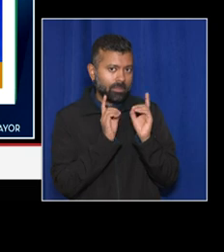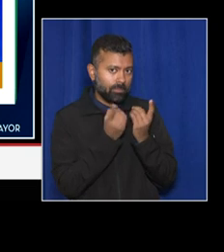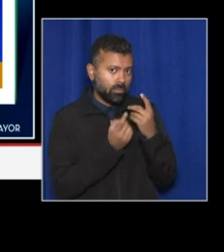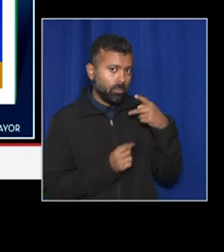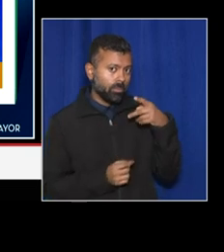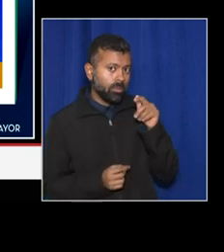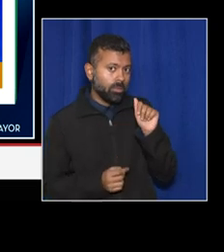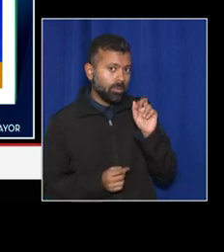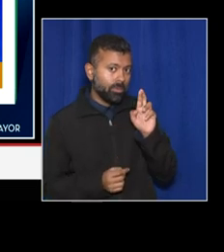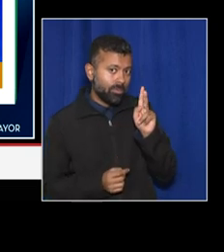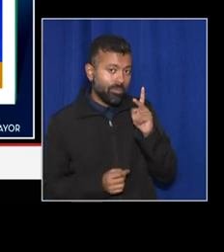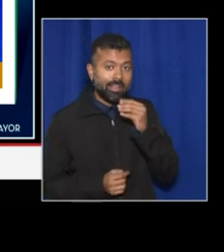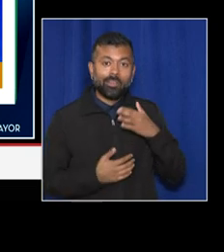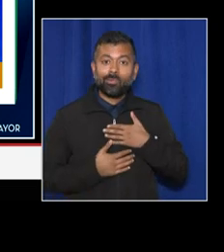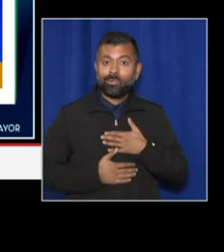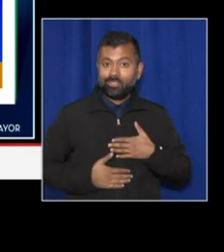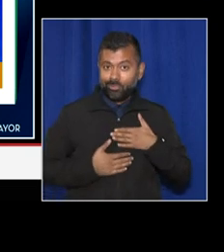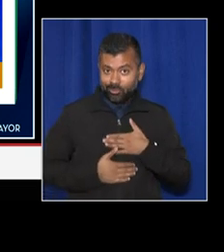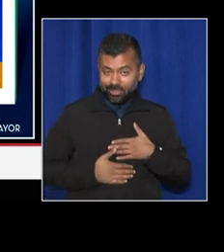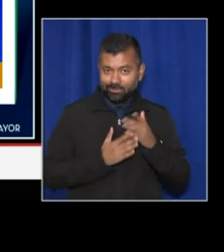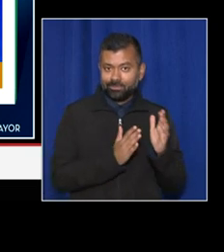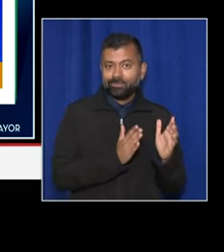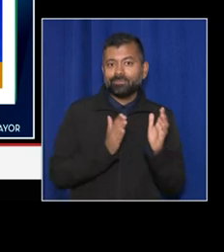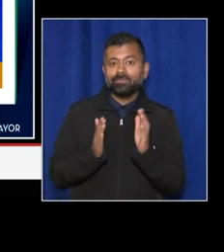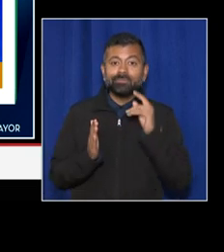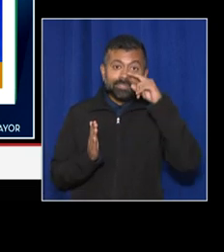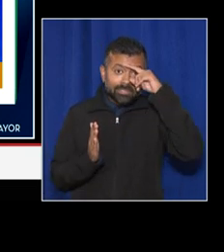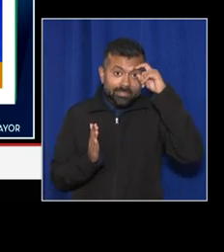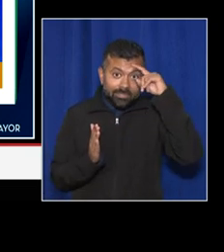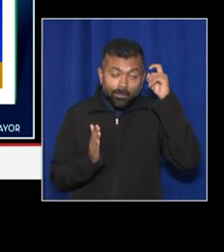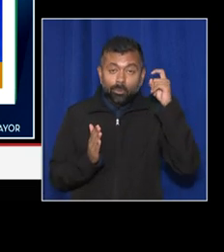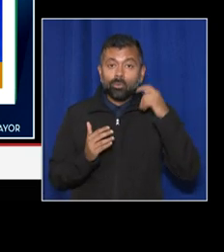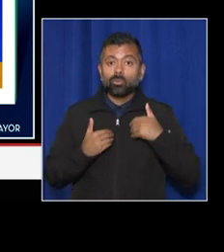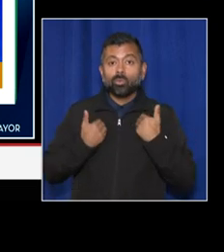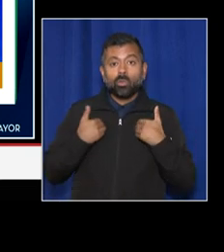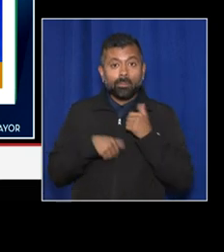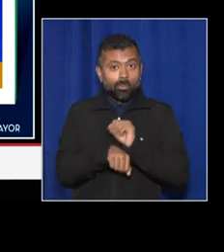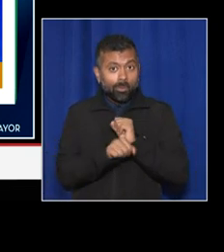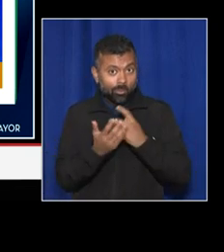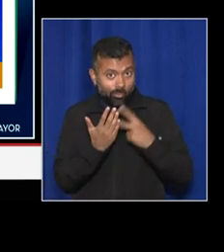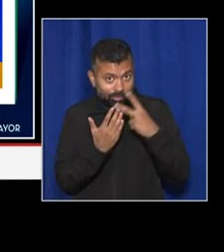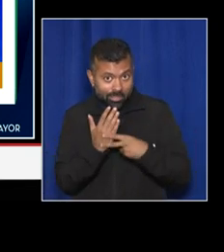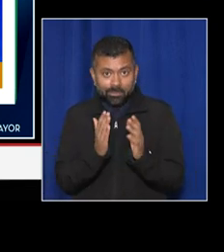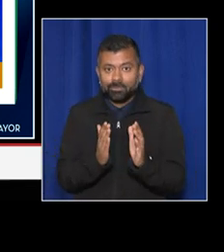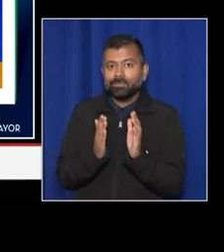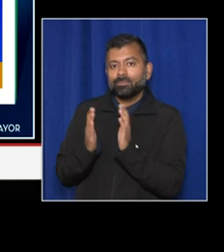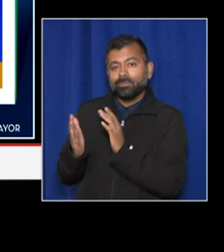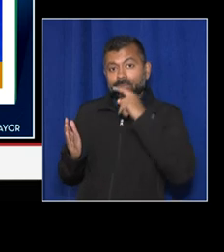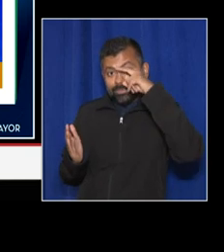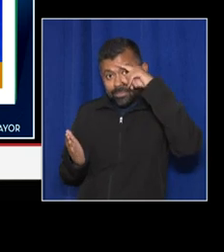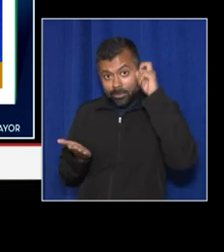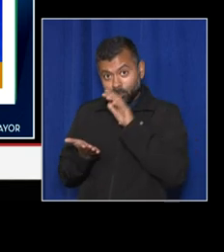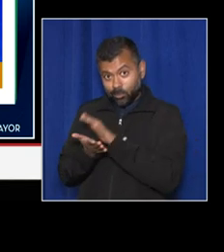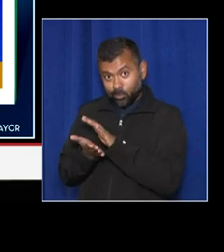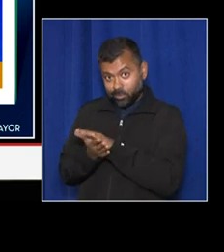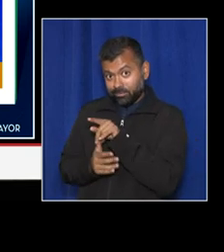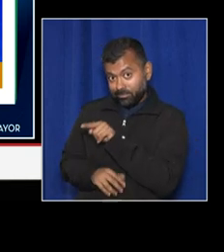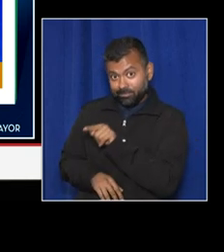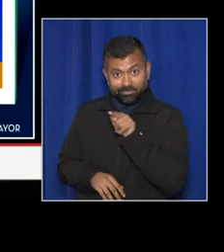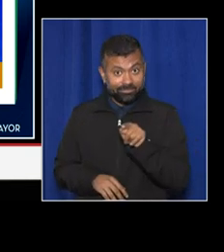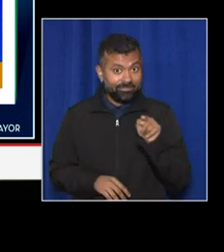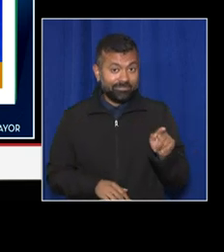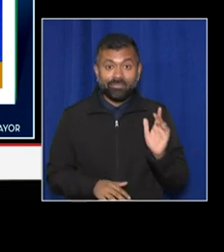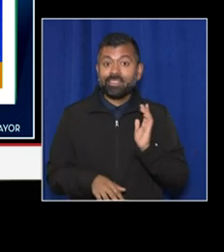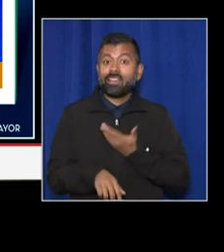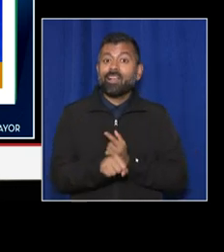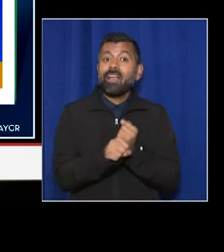Summer Youth Employment Program and community organizations. And a great resource for you will be our annual Summer in the City event, which